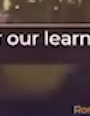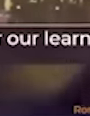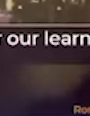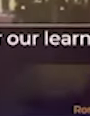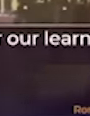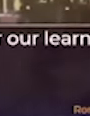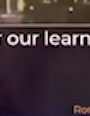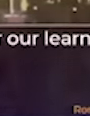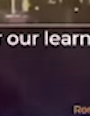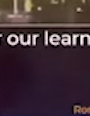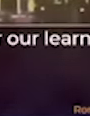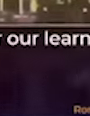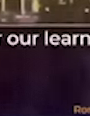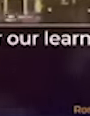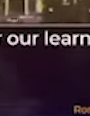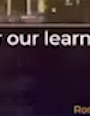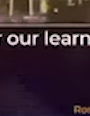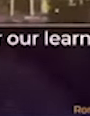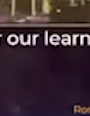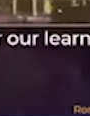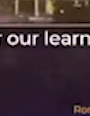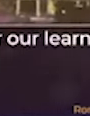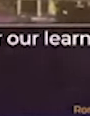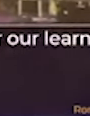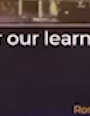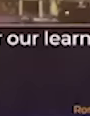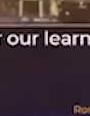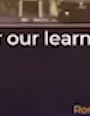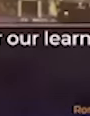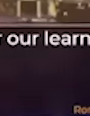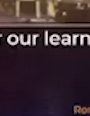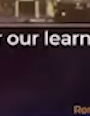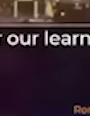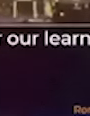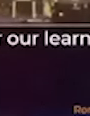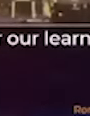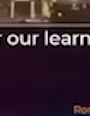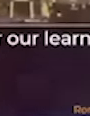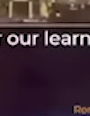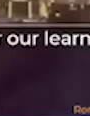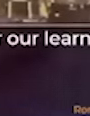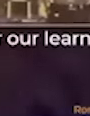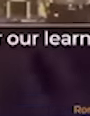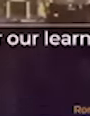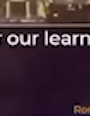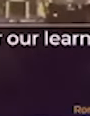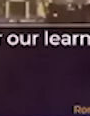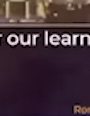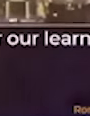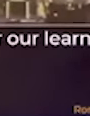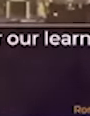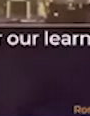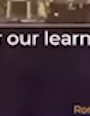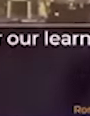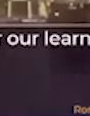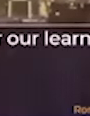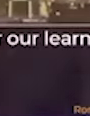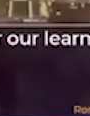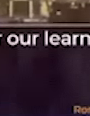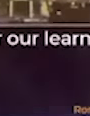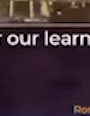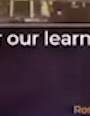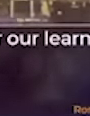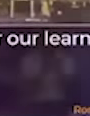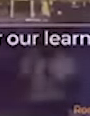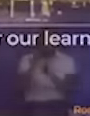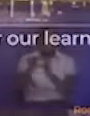scripture might find hope. You know what this means? That means the Bible went through the laborious process of